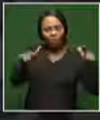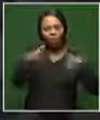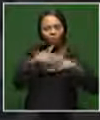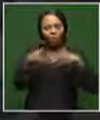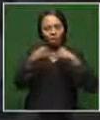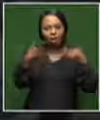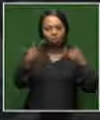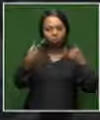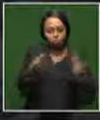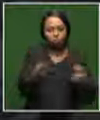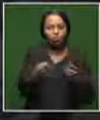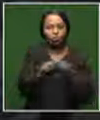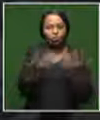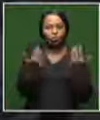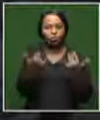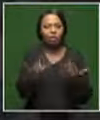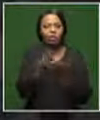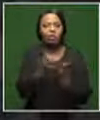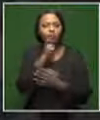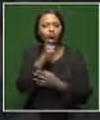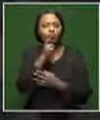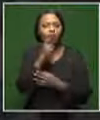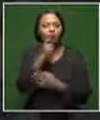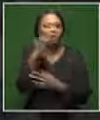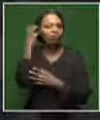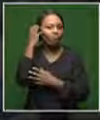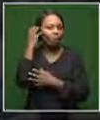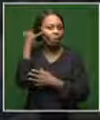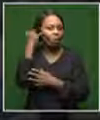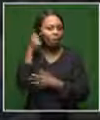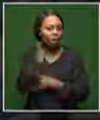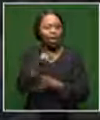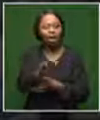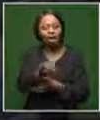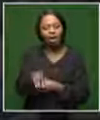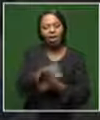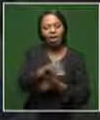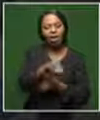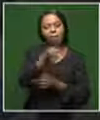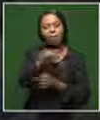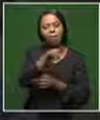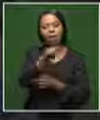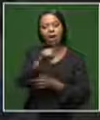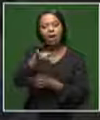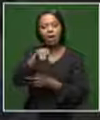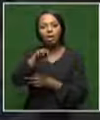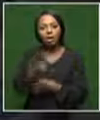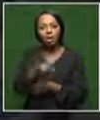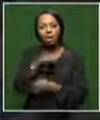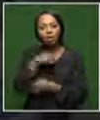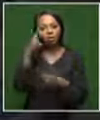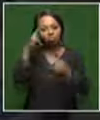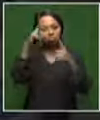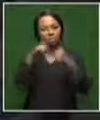him to create his very own mobile puzzle app. In an effort to lend a helping hand on the promotion of authentic and